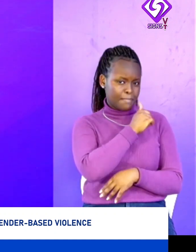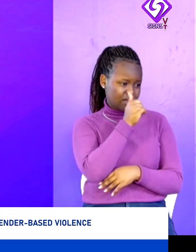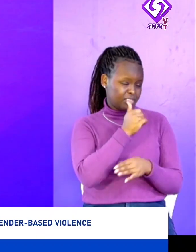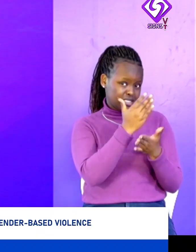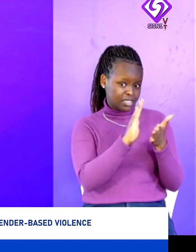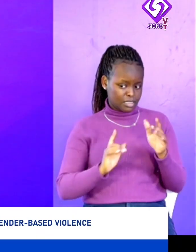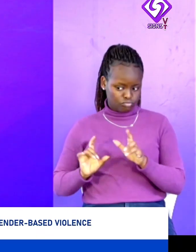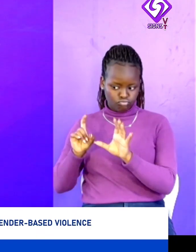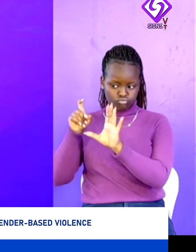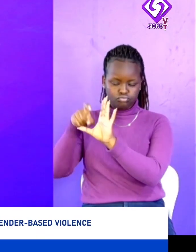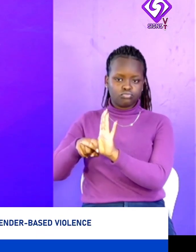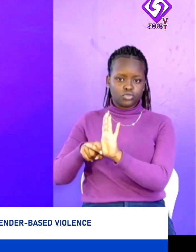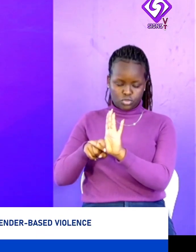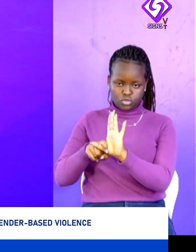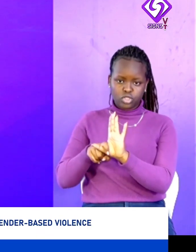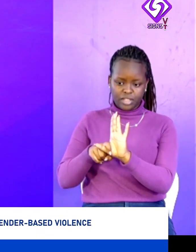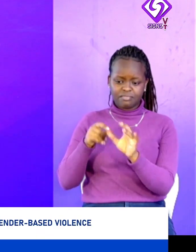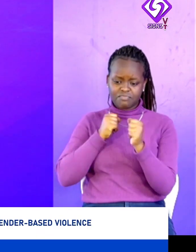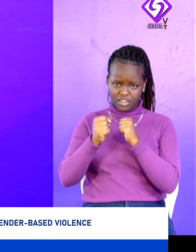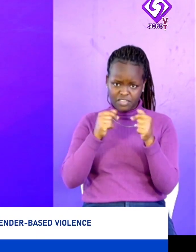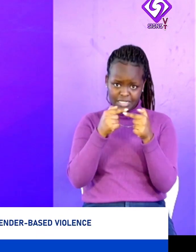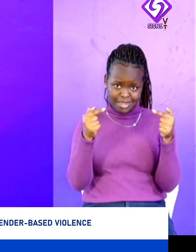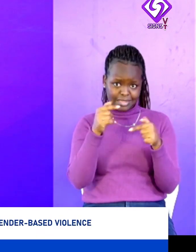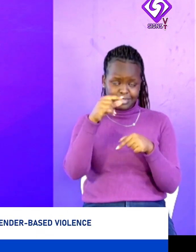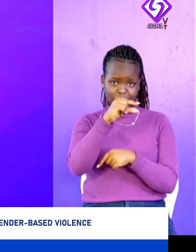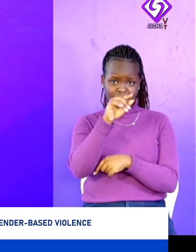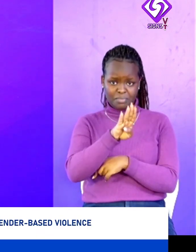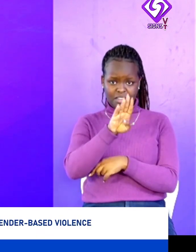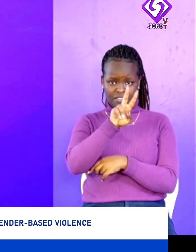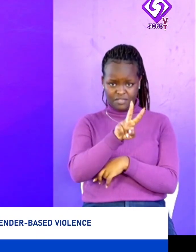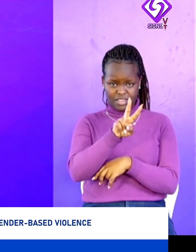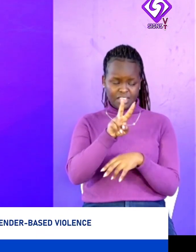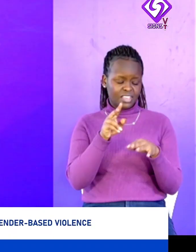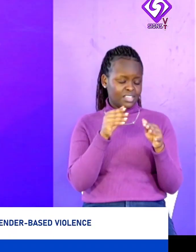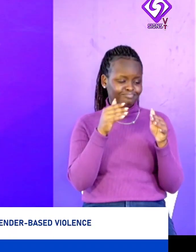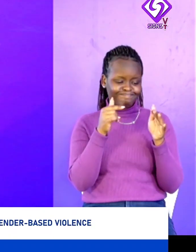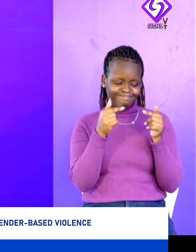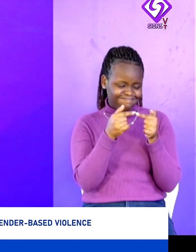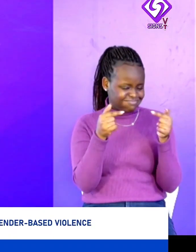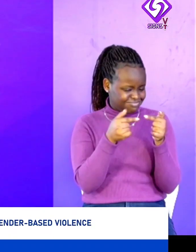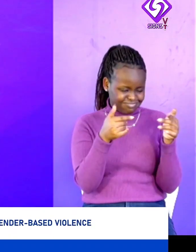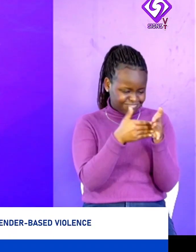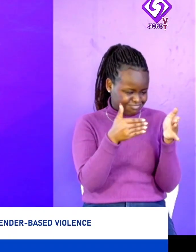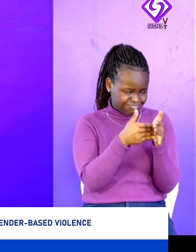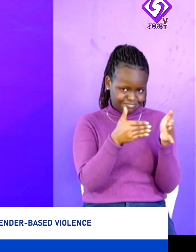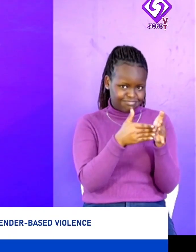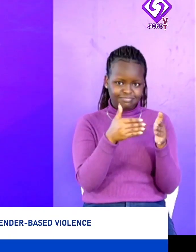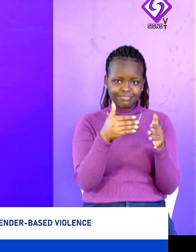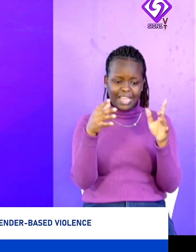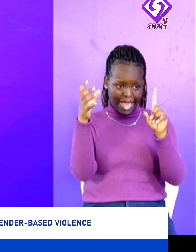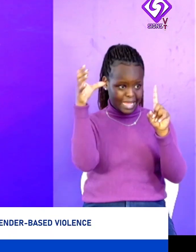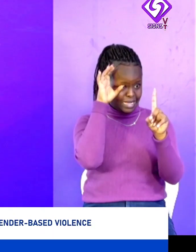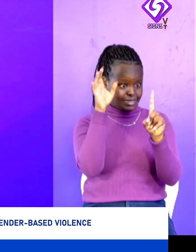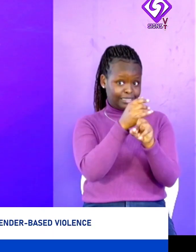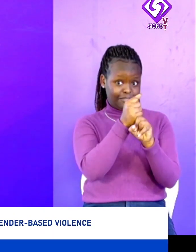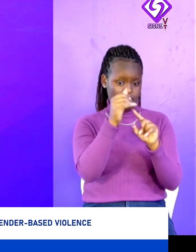against gender-based violence, stating it remains a significant barrier to achieving women's full